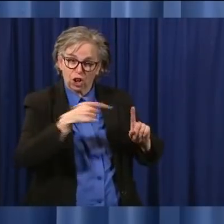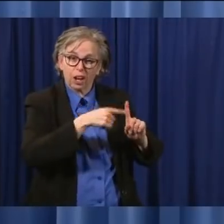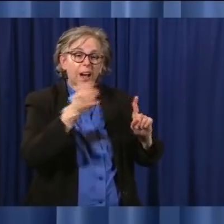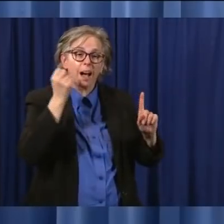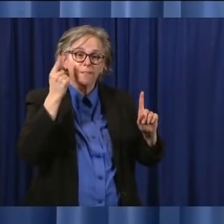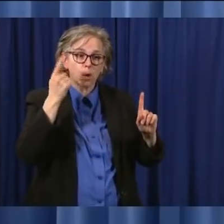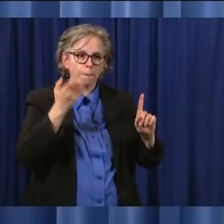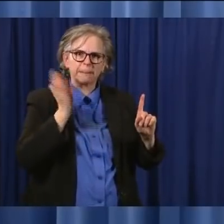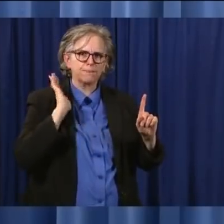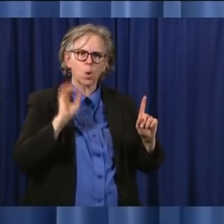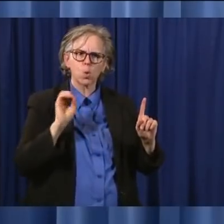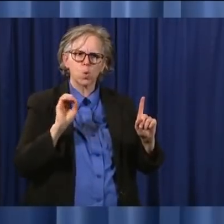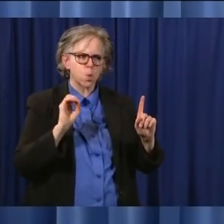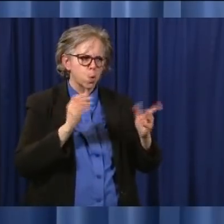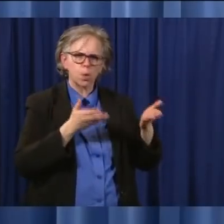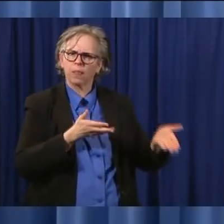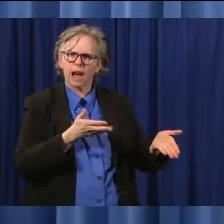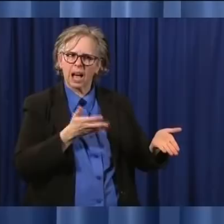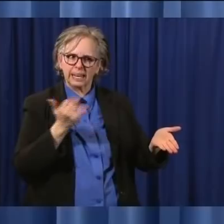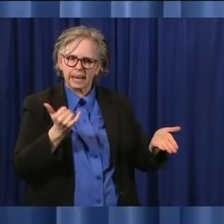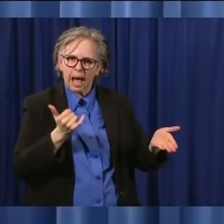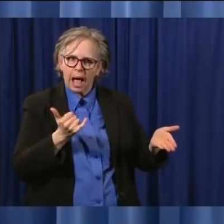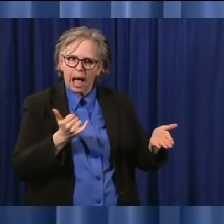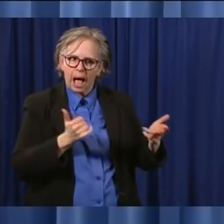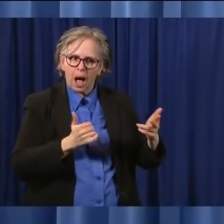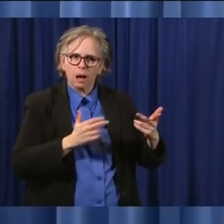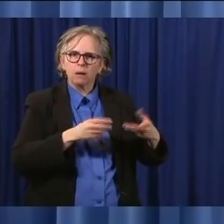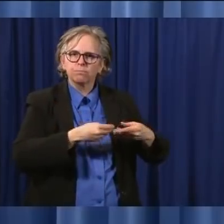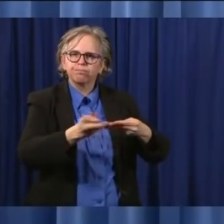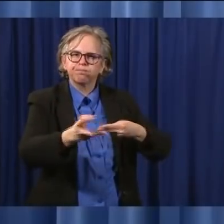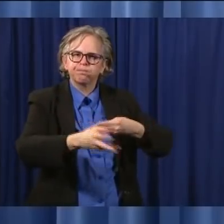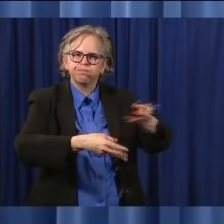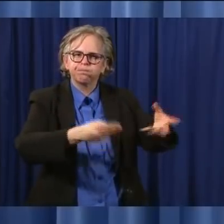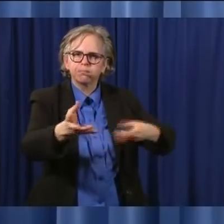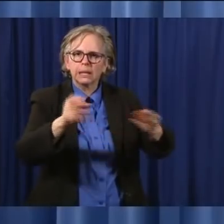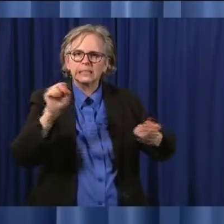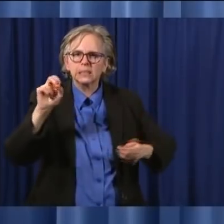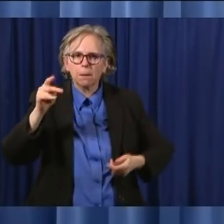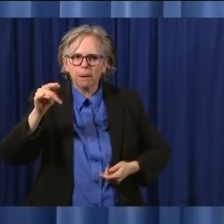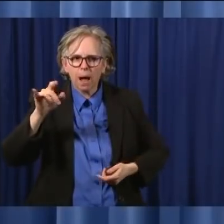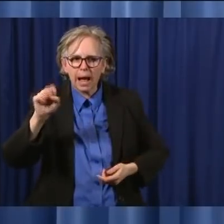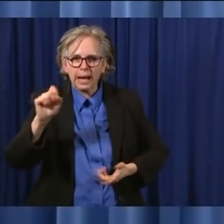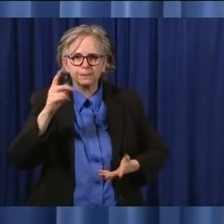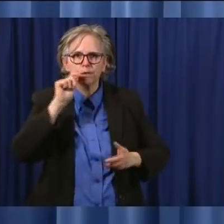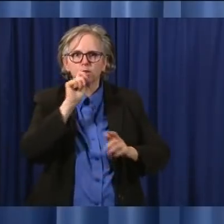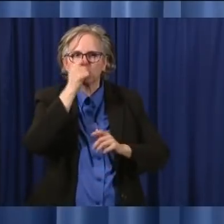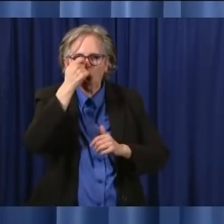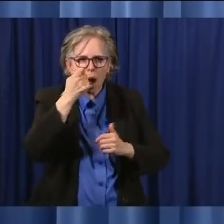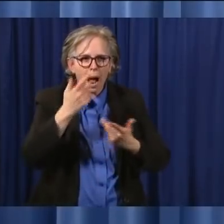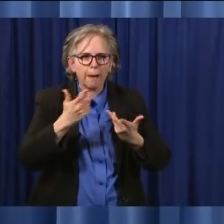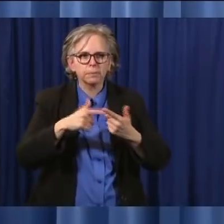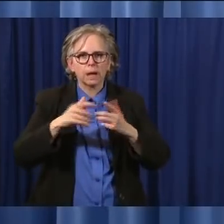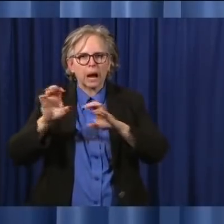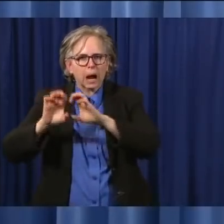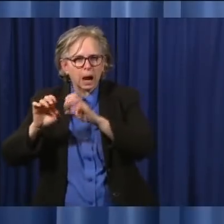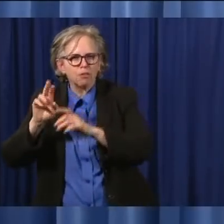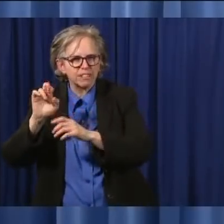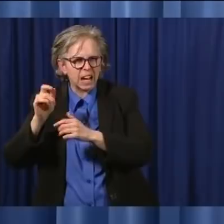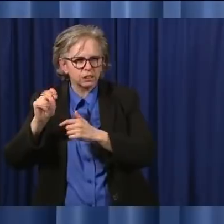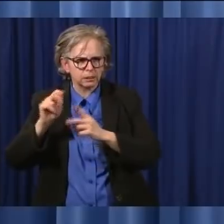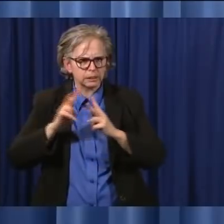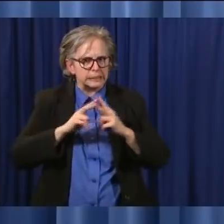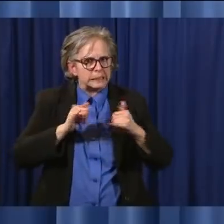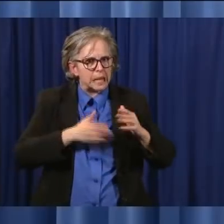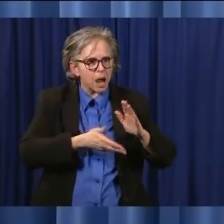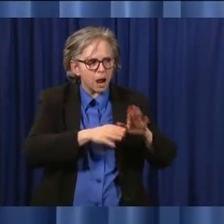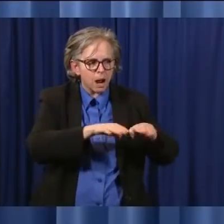the swabs out and everything out. So this continues to be a work in progress. You know, we're going to continue to see those numbers go